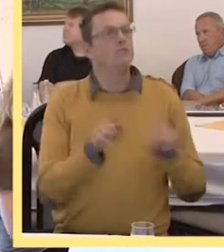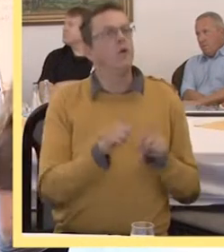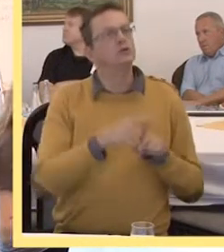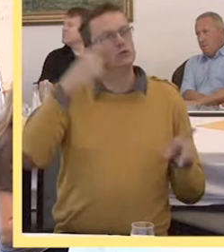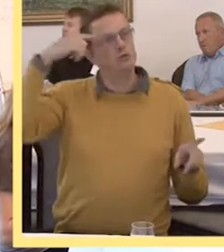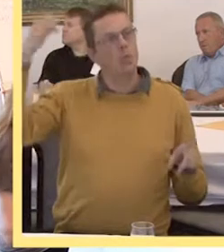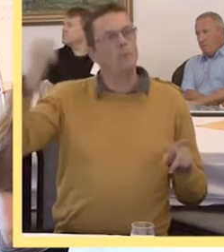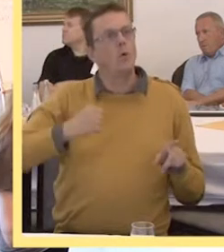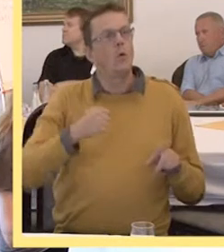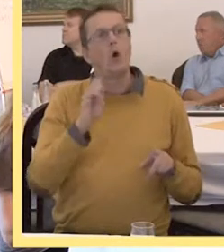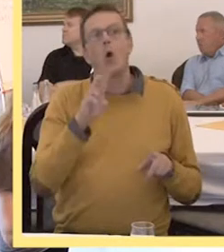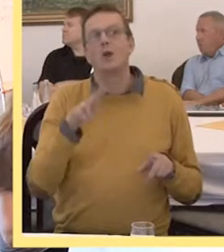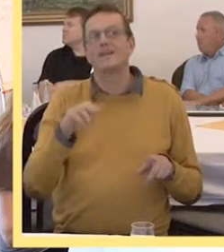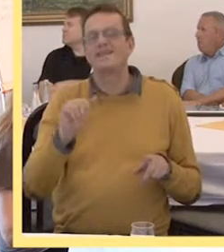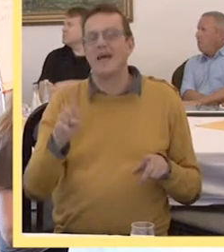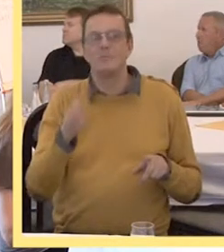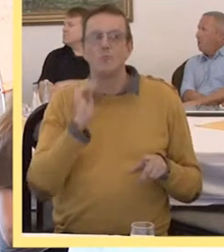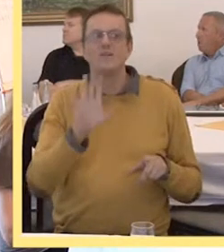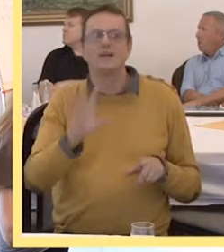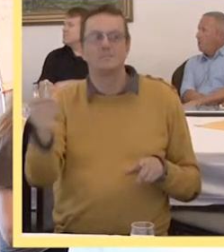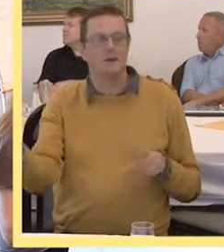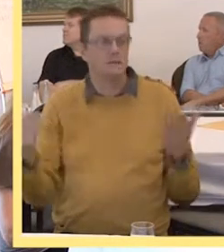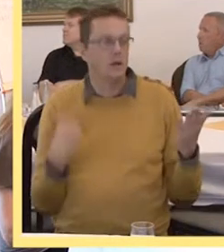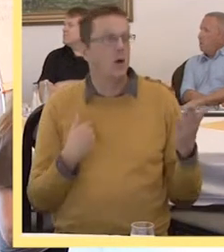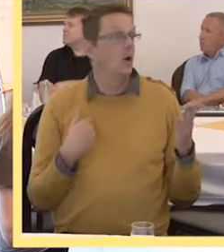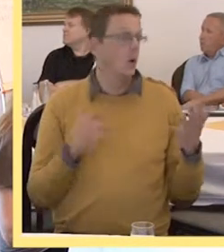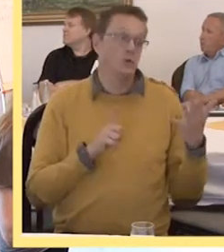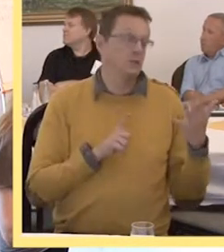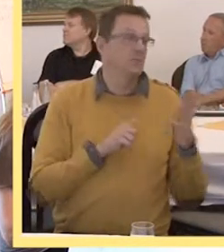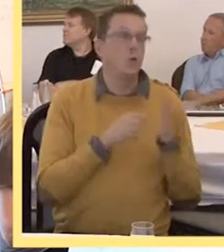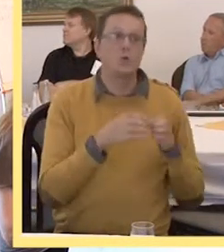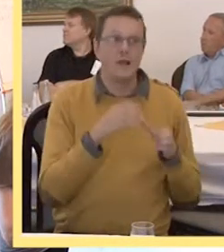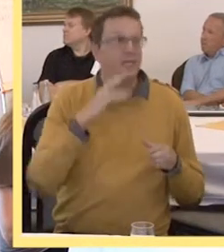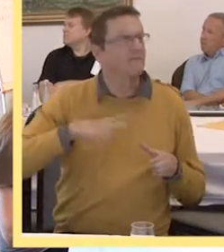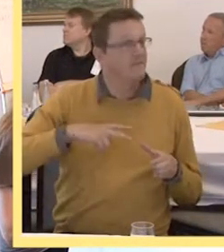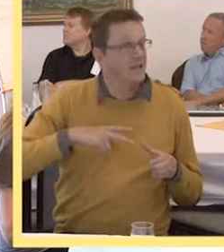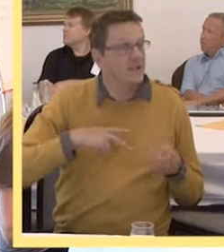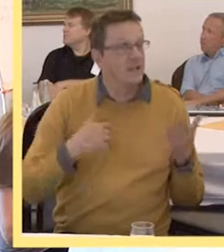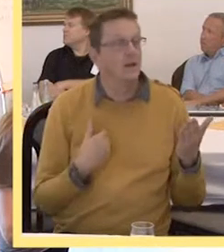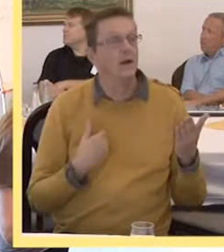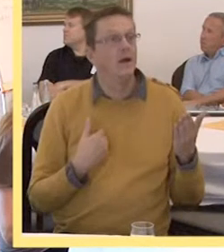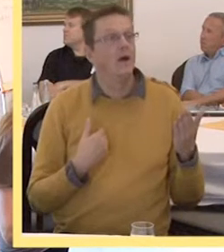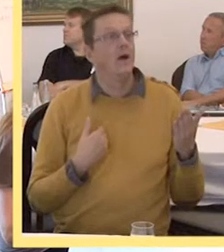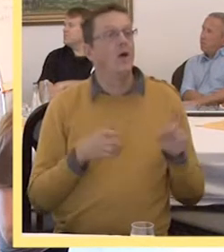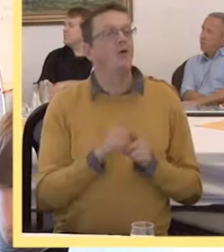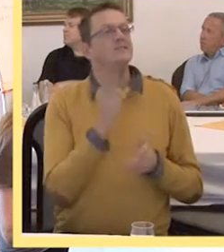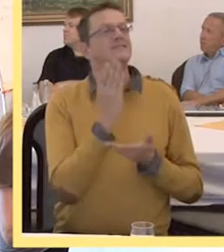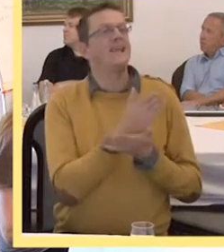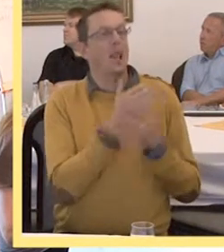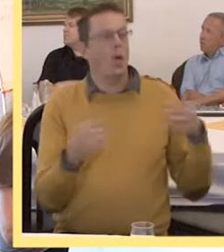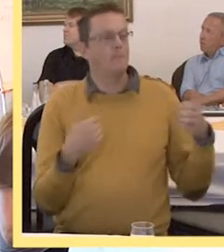on EUNAD, staff and volunteers, and also split into various